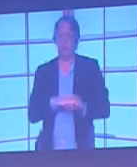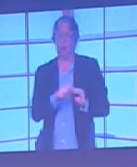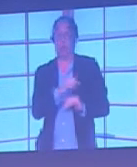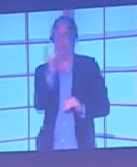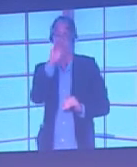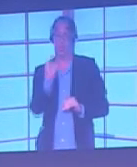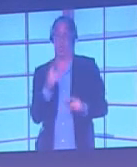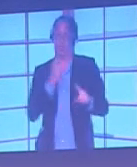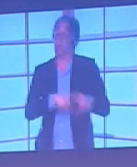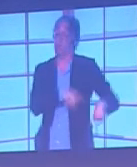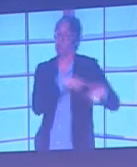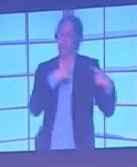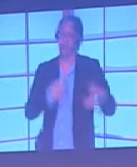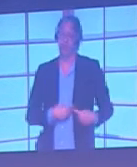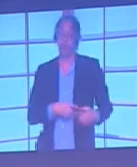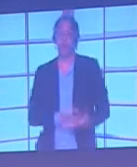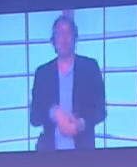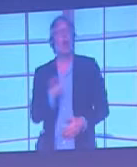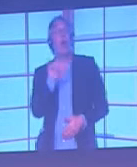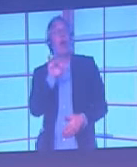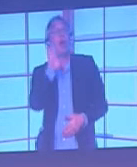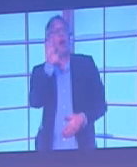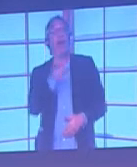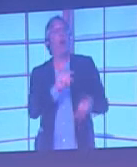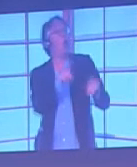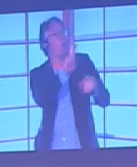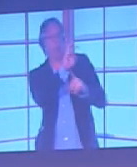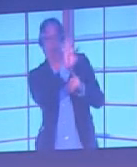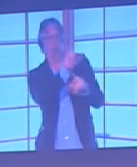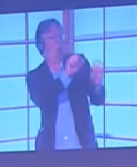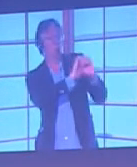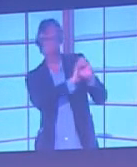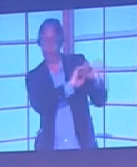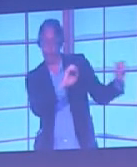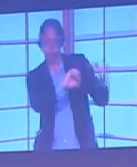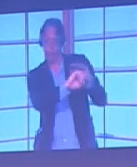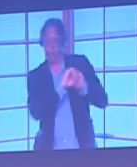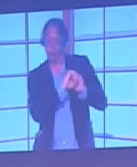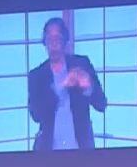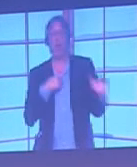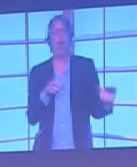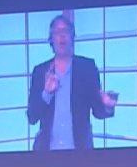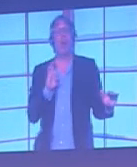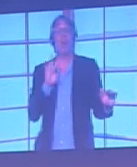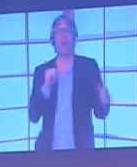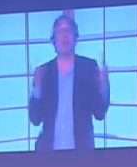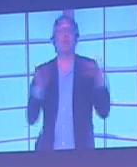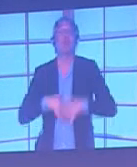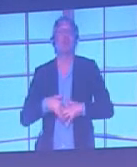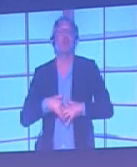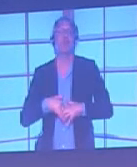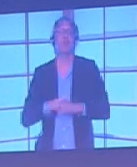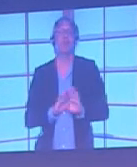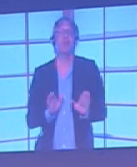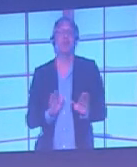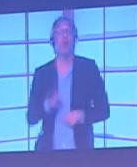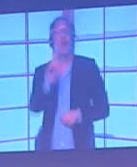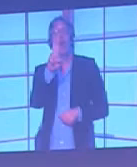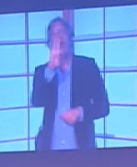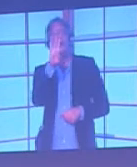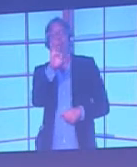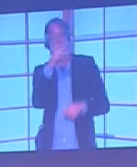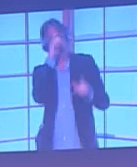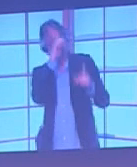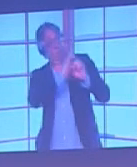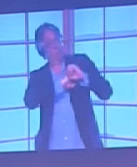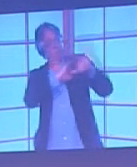generous. Without UEFA, CAFE would probably not exist. UEFA has had the vision to see